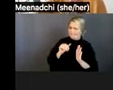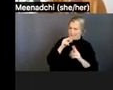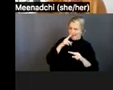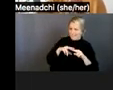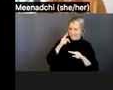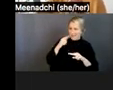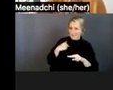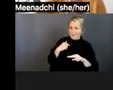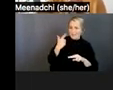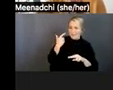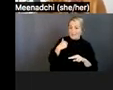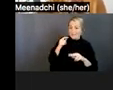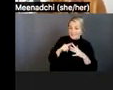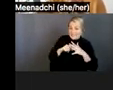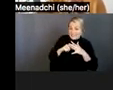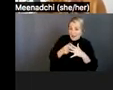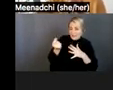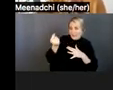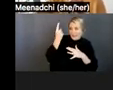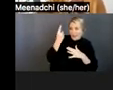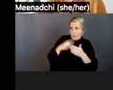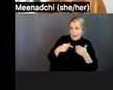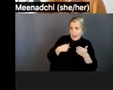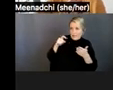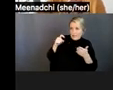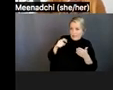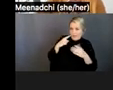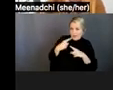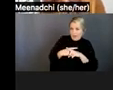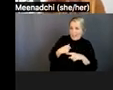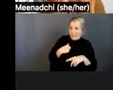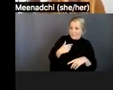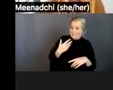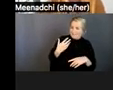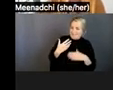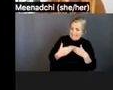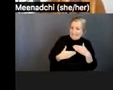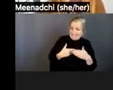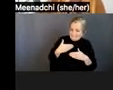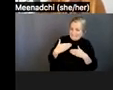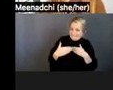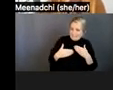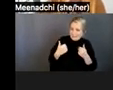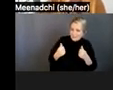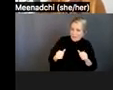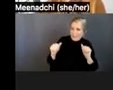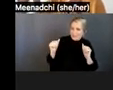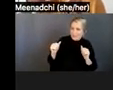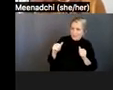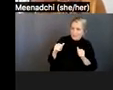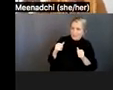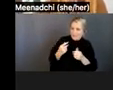to have an understanding of what I need in conflict. I'm just beginning to be able to articulate my